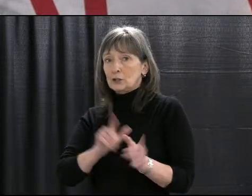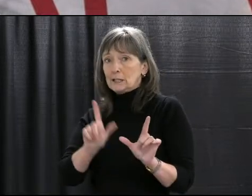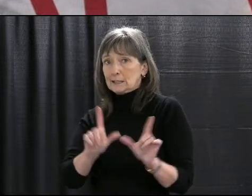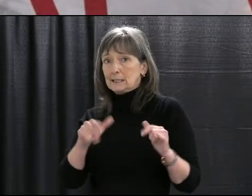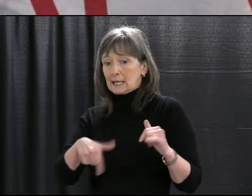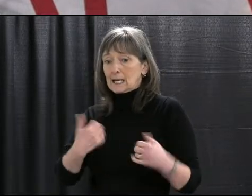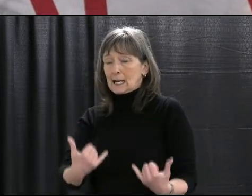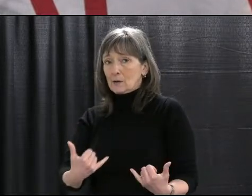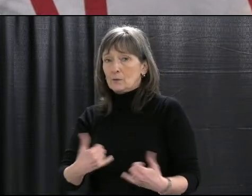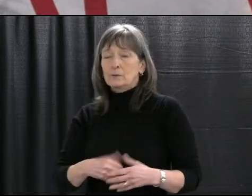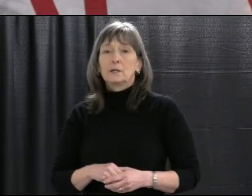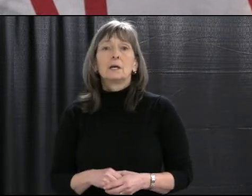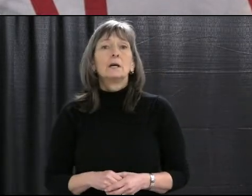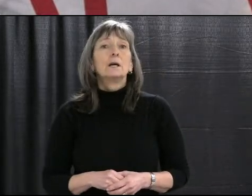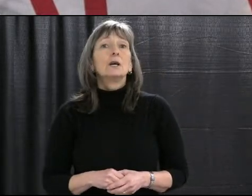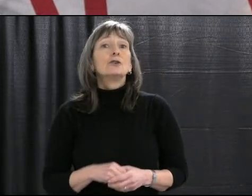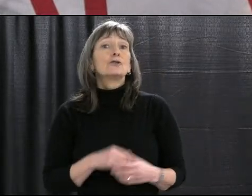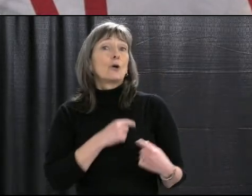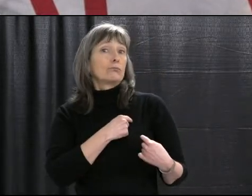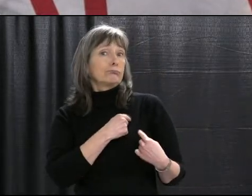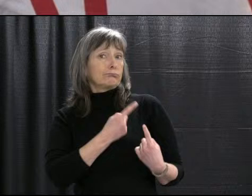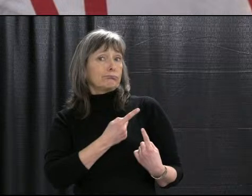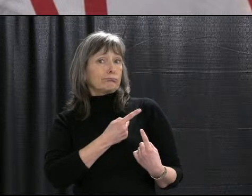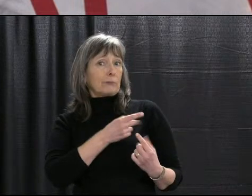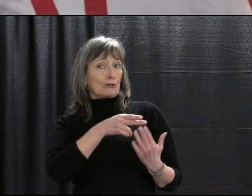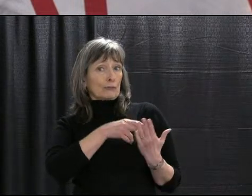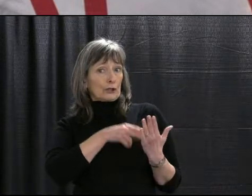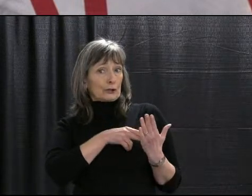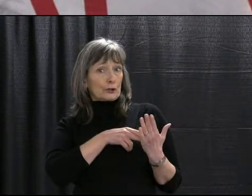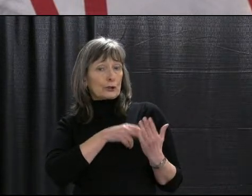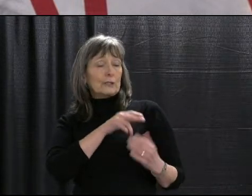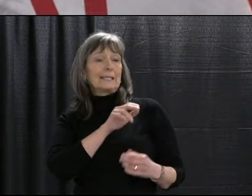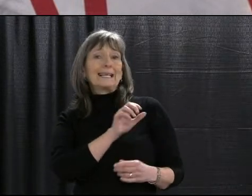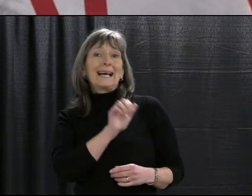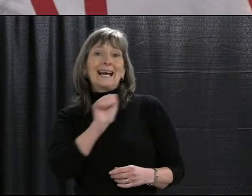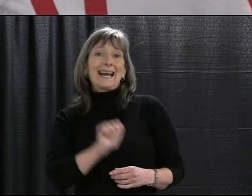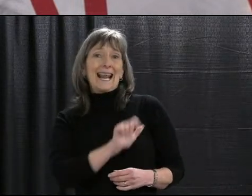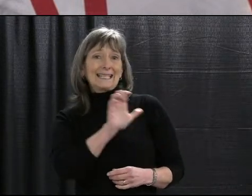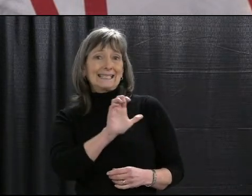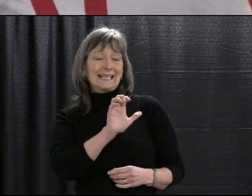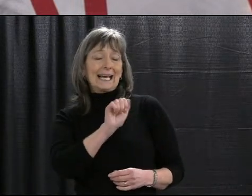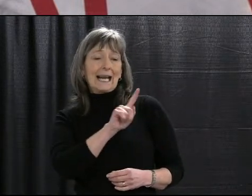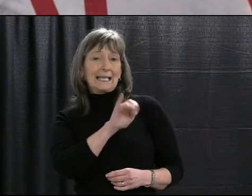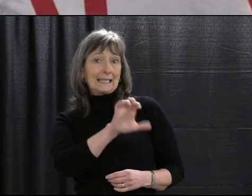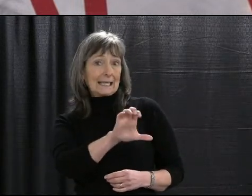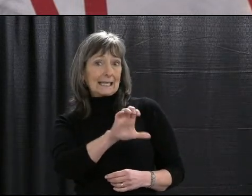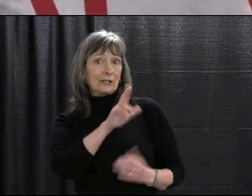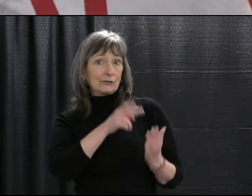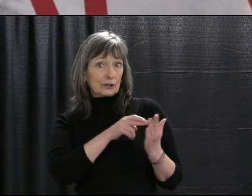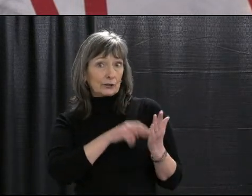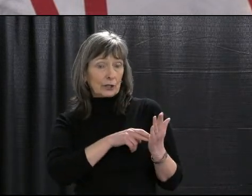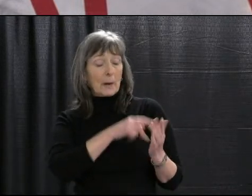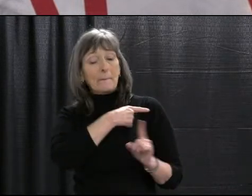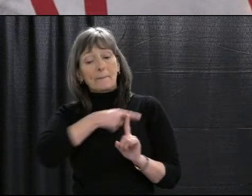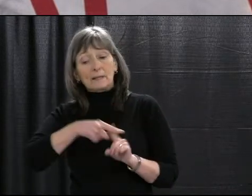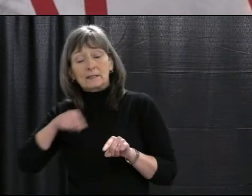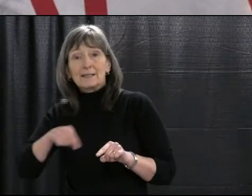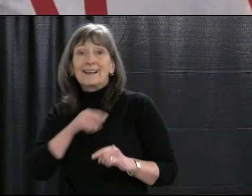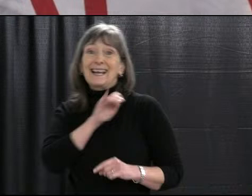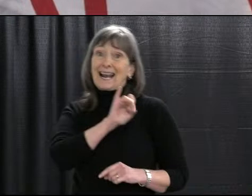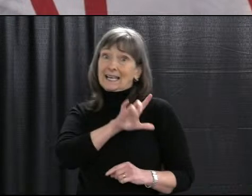When combined with physicians registered via the Atlantic Registry, which allows for greater mobility